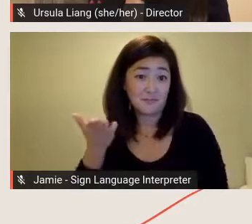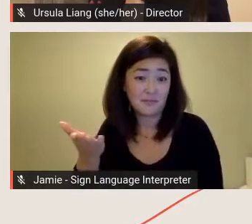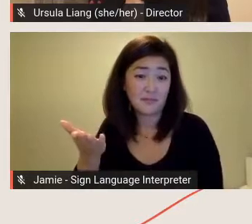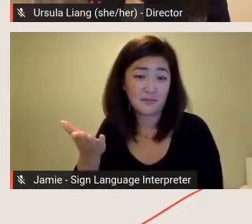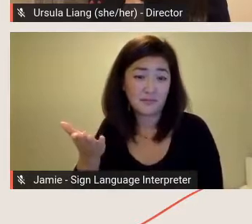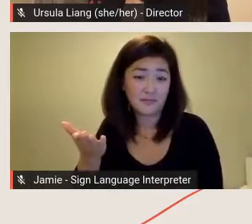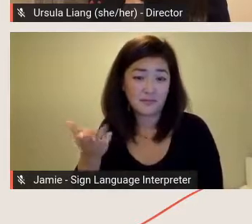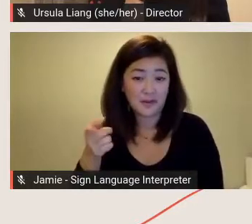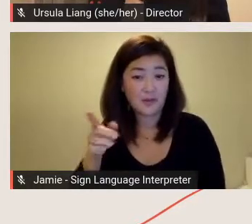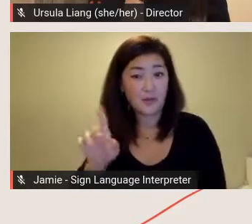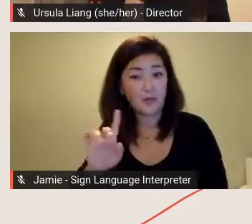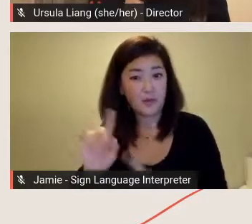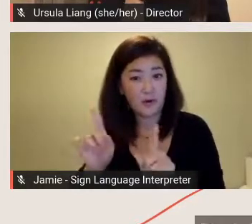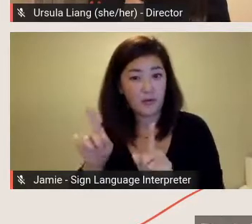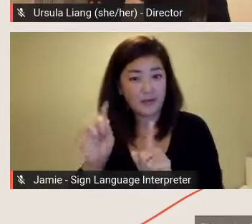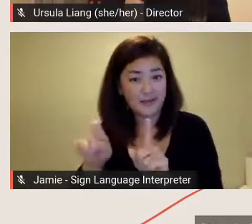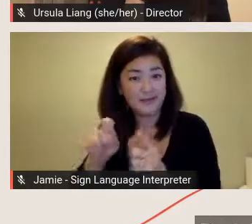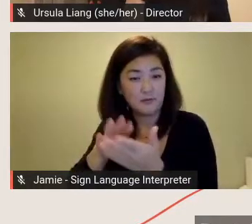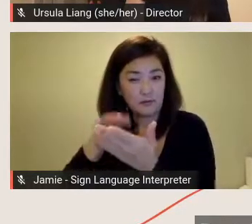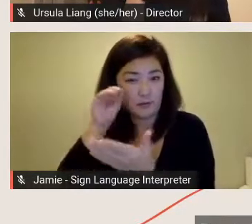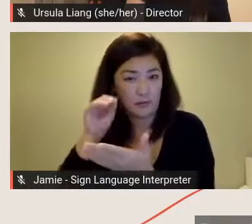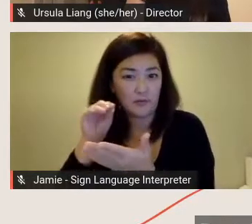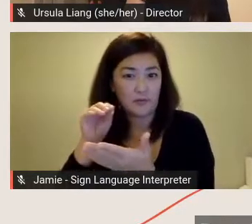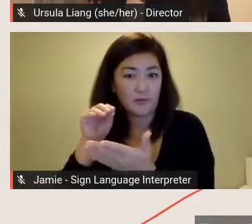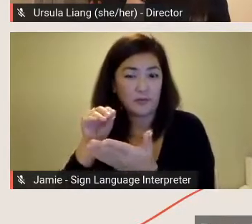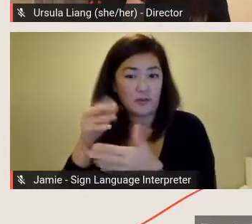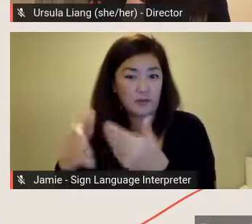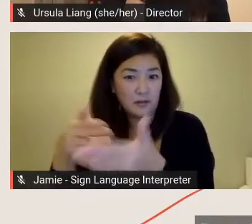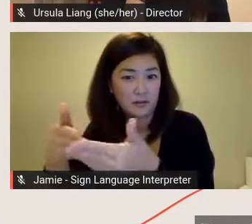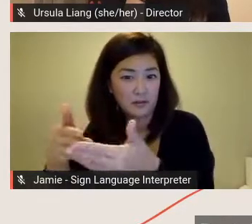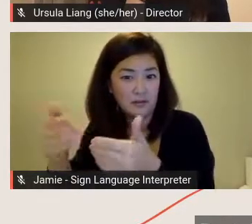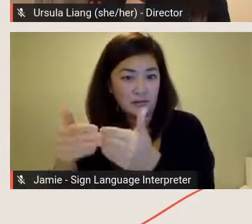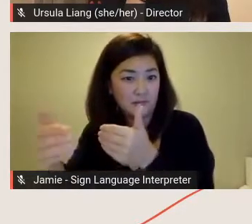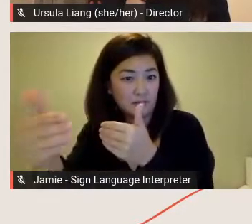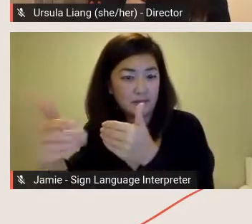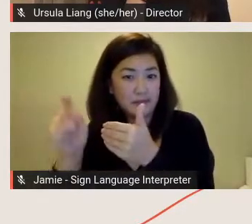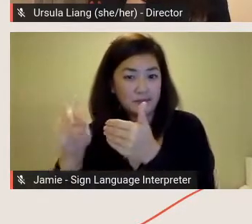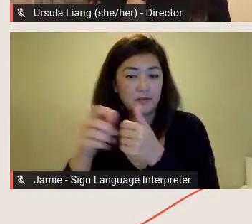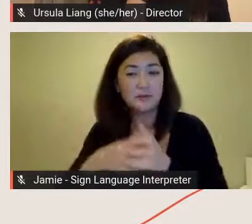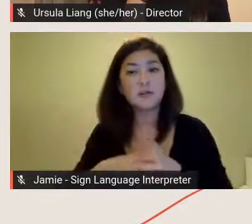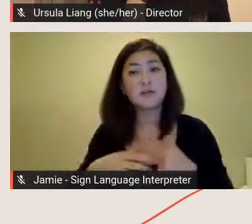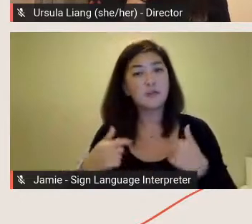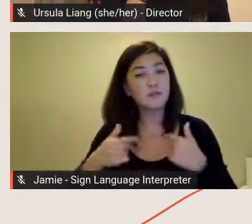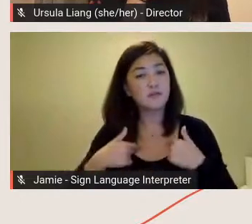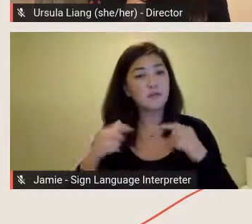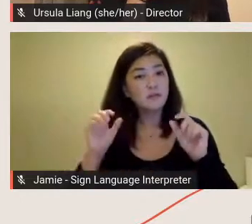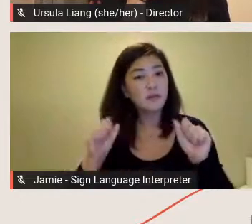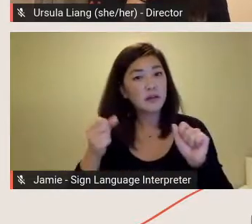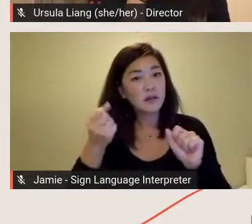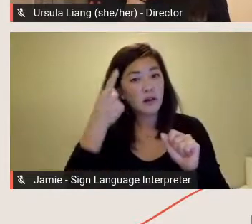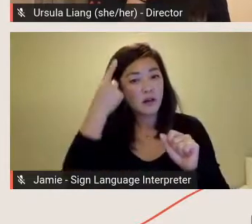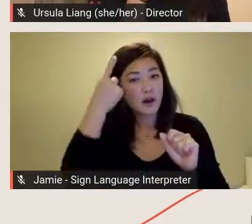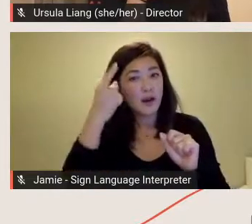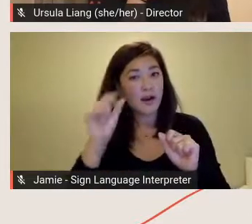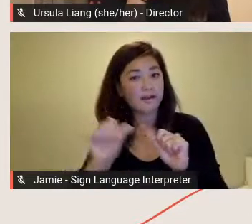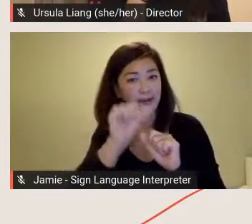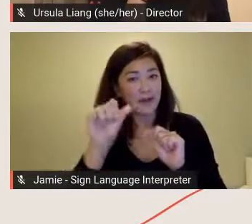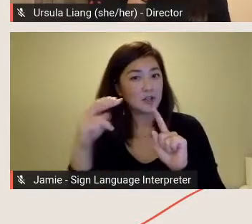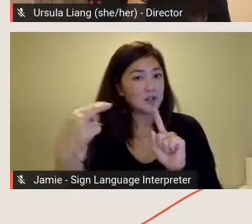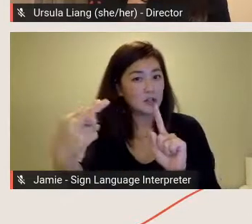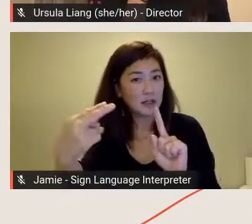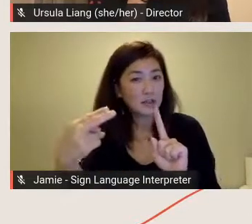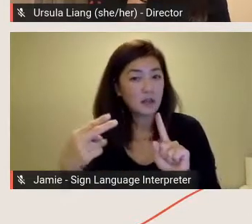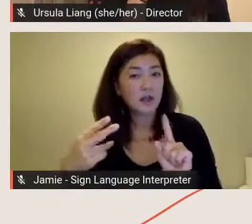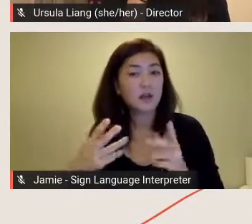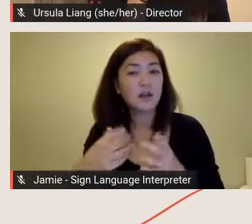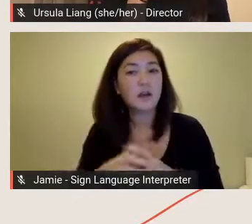go. But I think just to understand, you know, why I could understand the Asian perspective, even though I didn't, you know, I might not agree